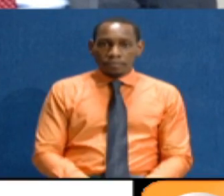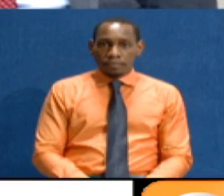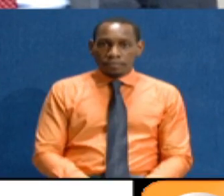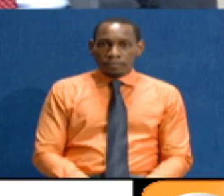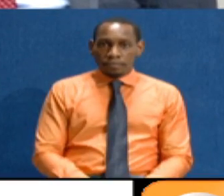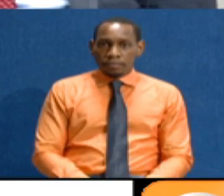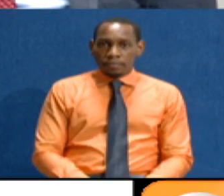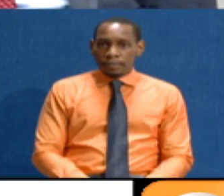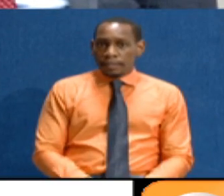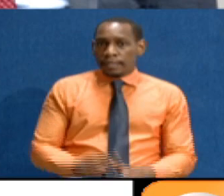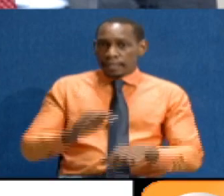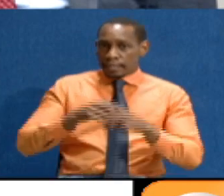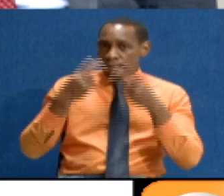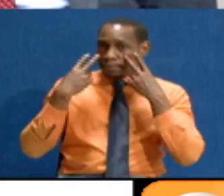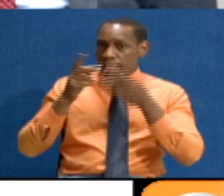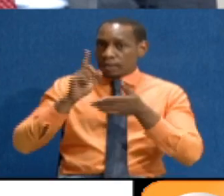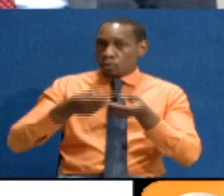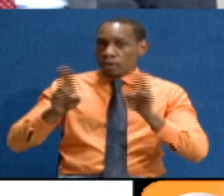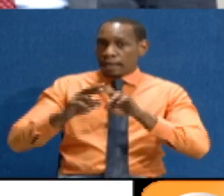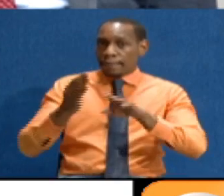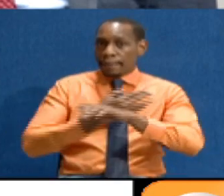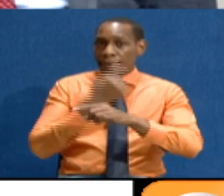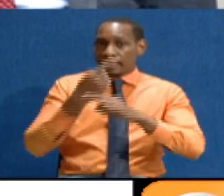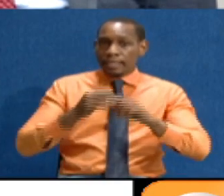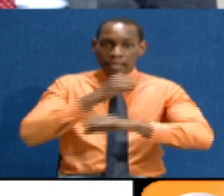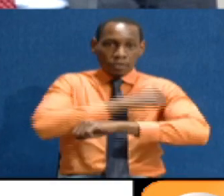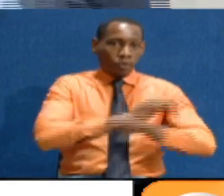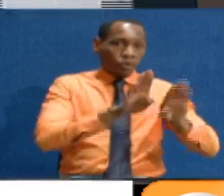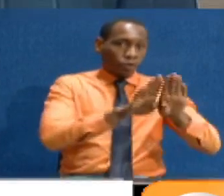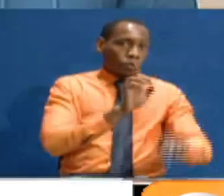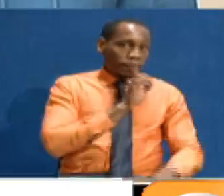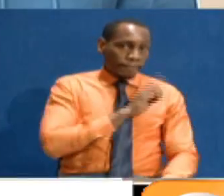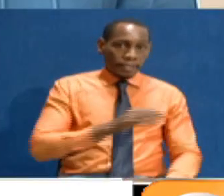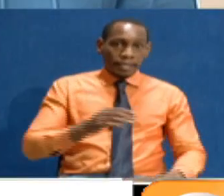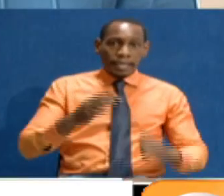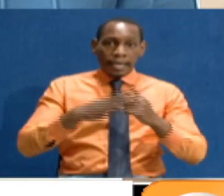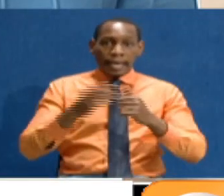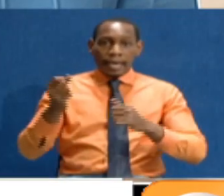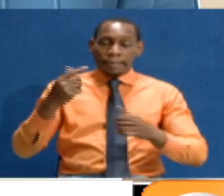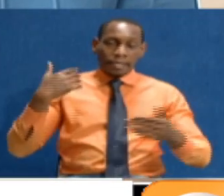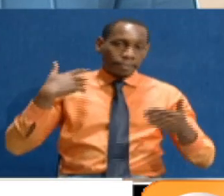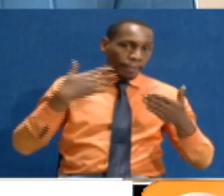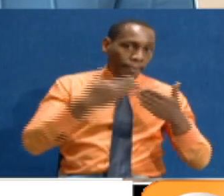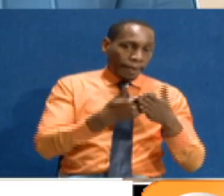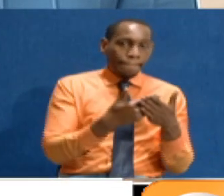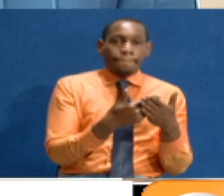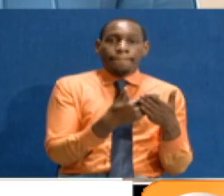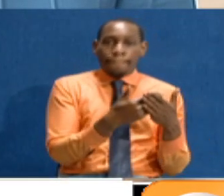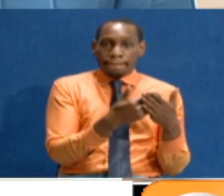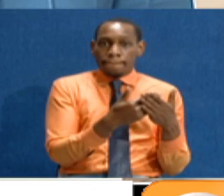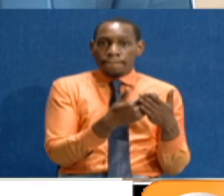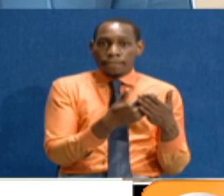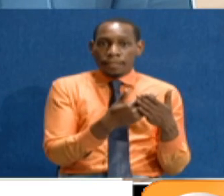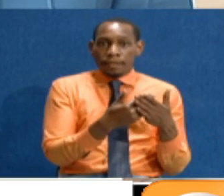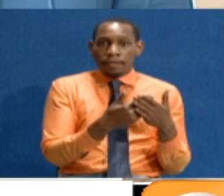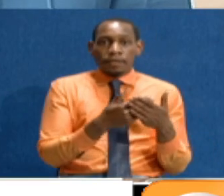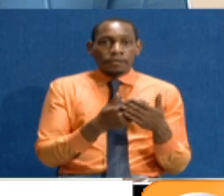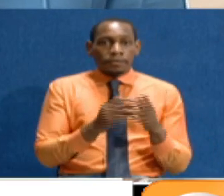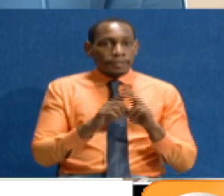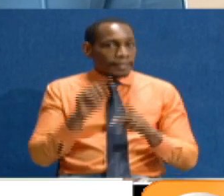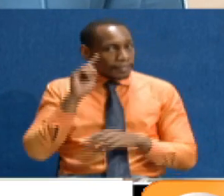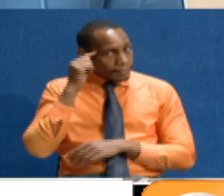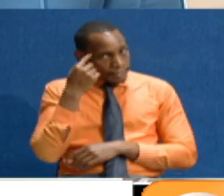in, because when you look at what happened last year, schools were shut down for 9 months. And you know, I started to